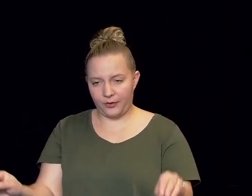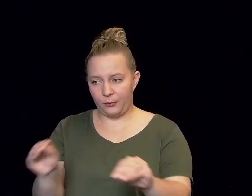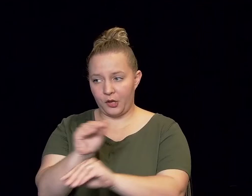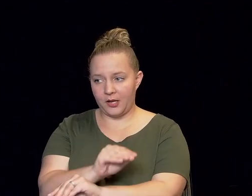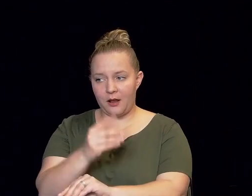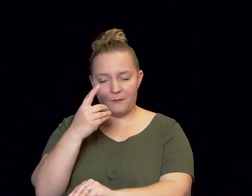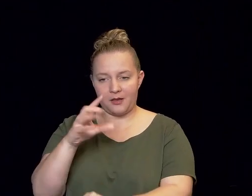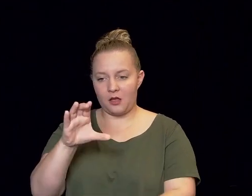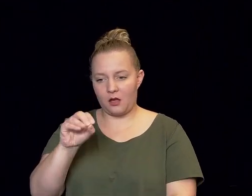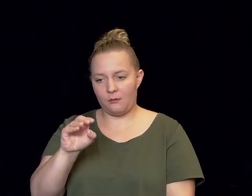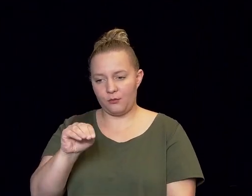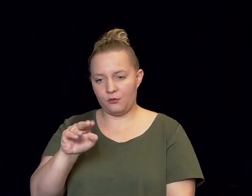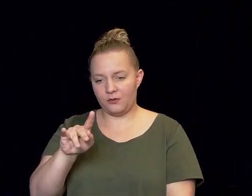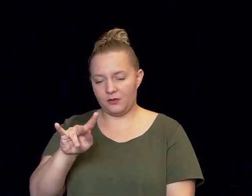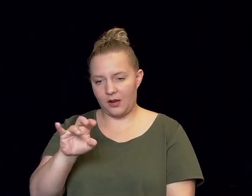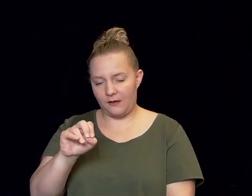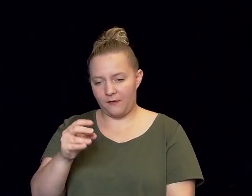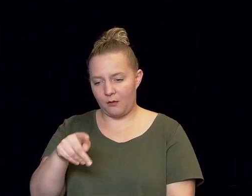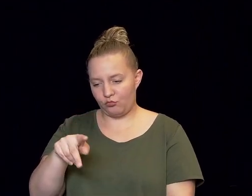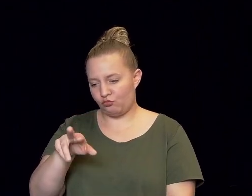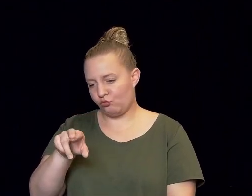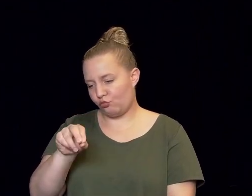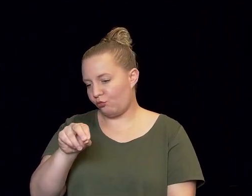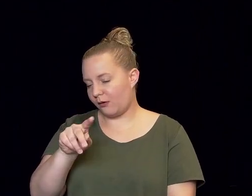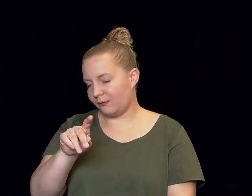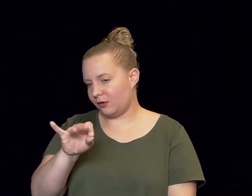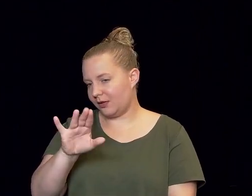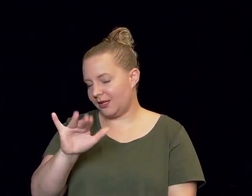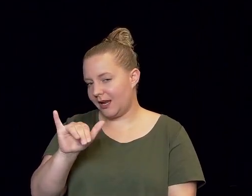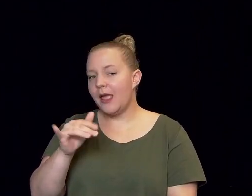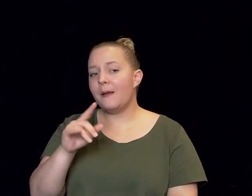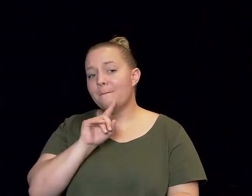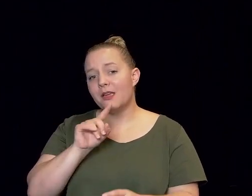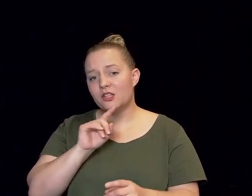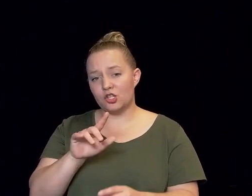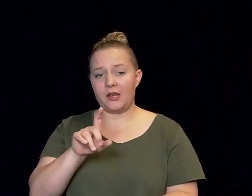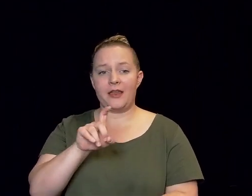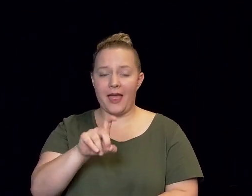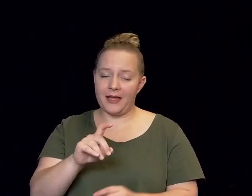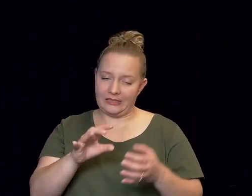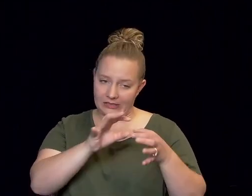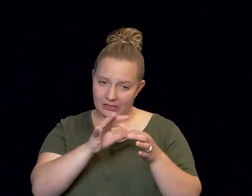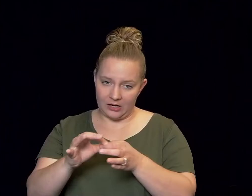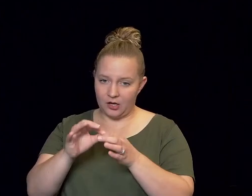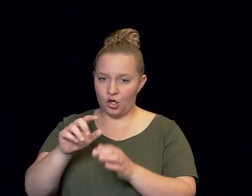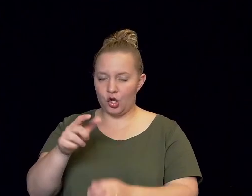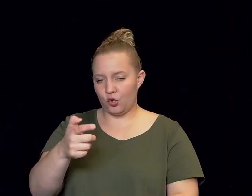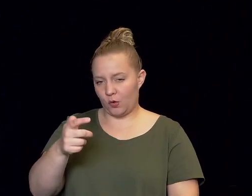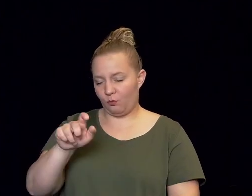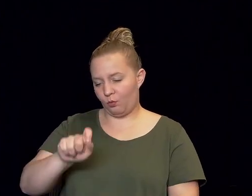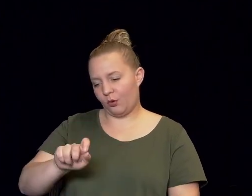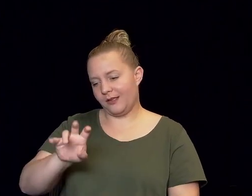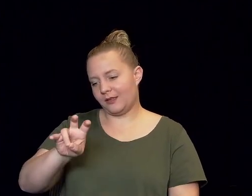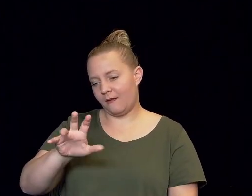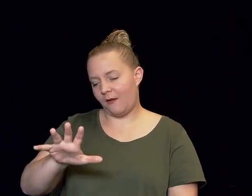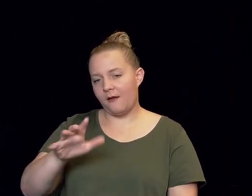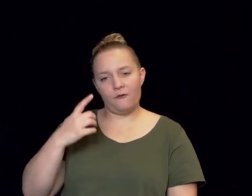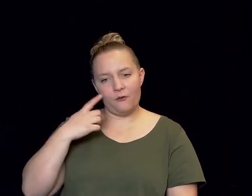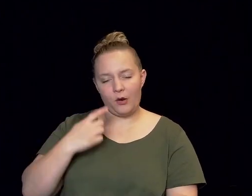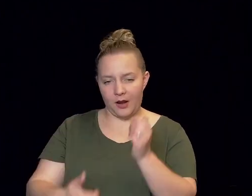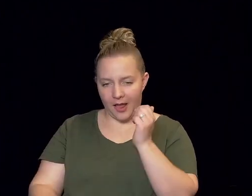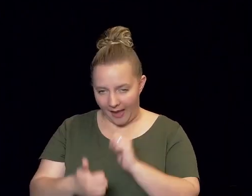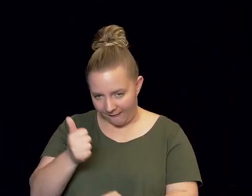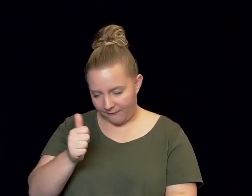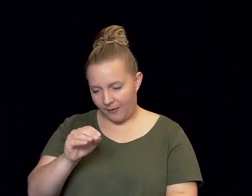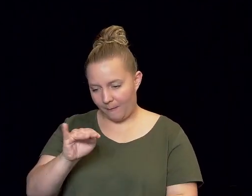the commutative property. I'm going to make sure that x is, in fact, attached to the 2175 for every mile. That's